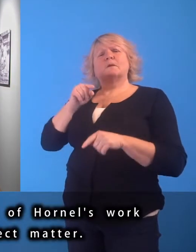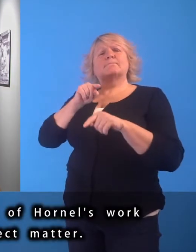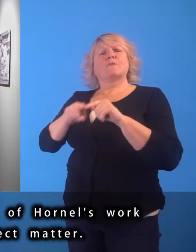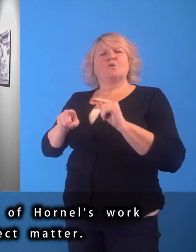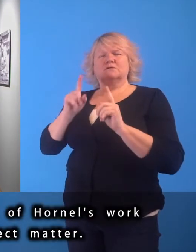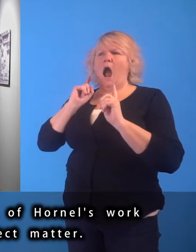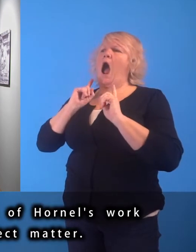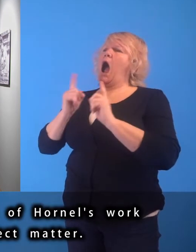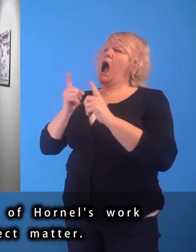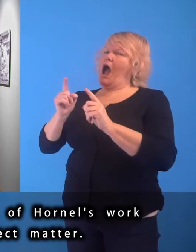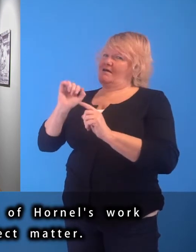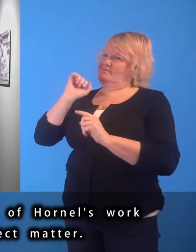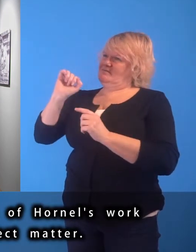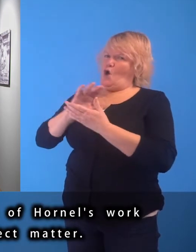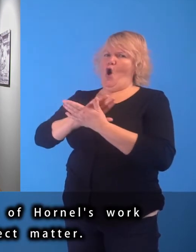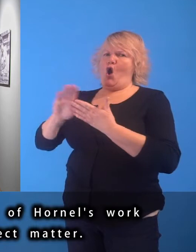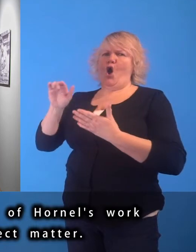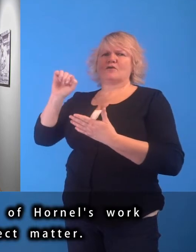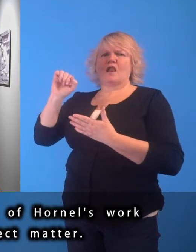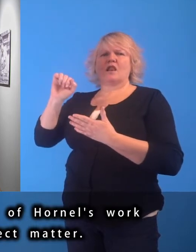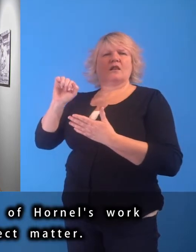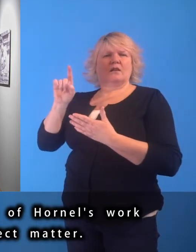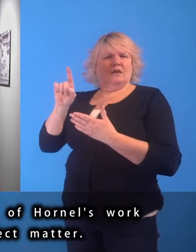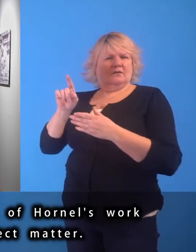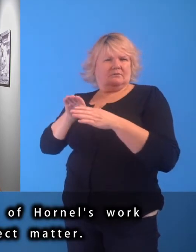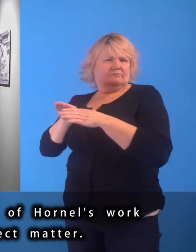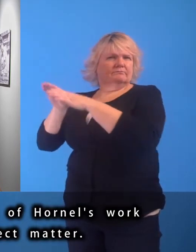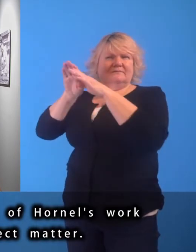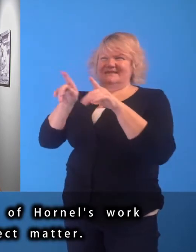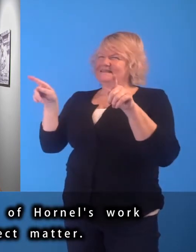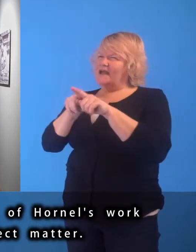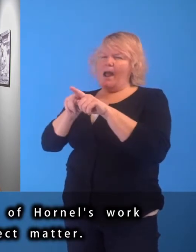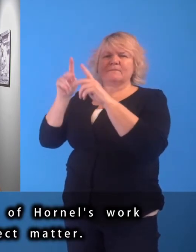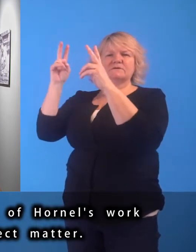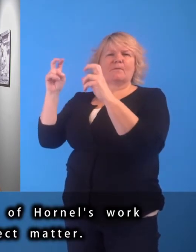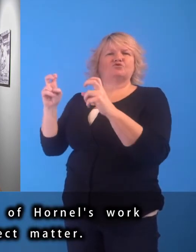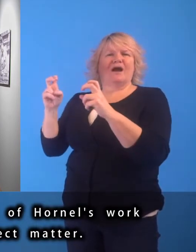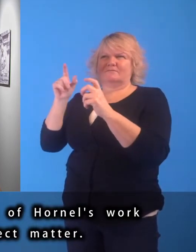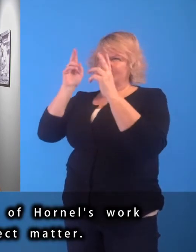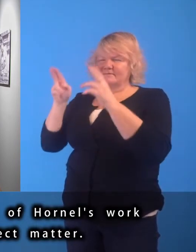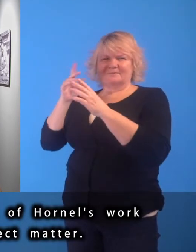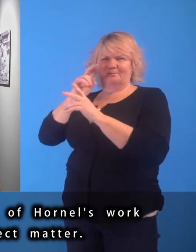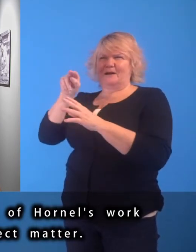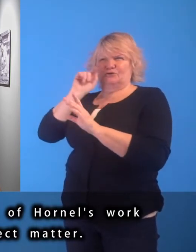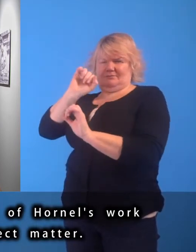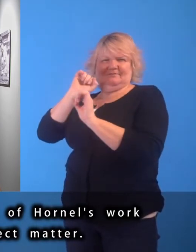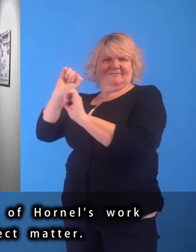One of the most notable aspects of Hornel's work is the uniformity of subject matter.